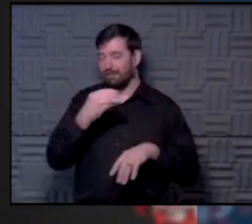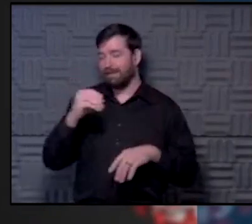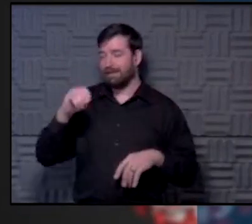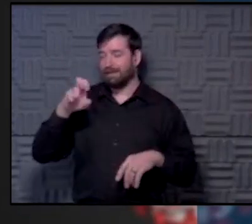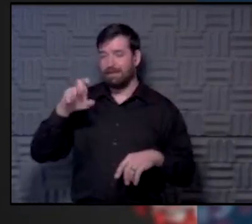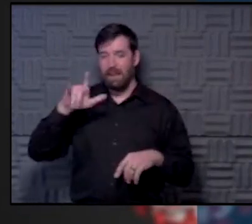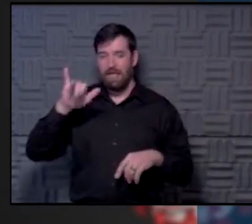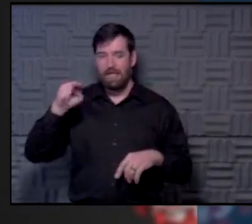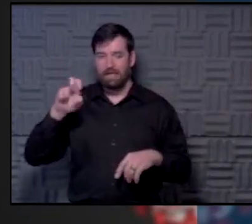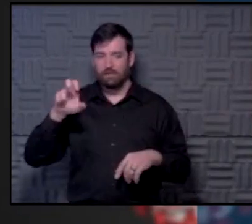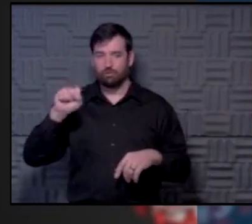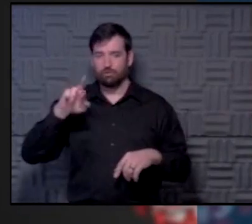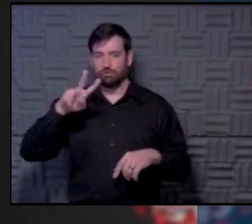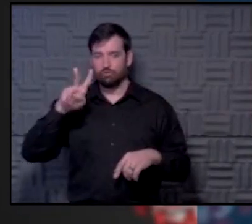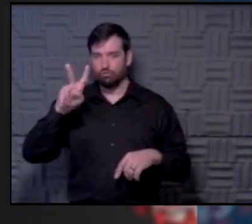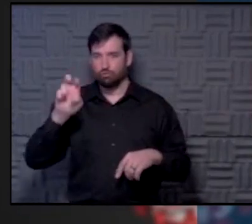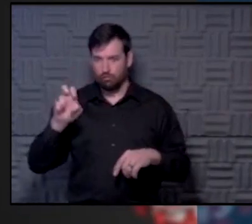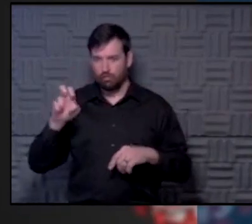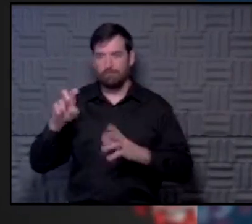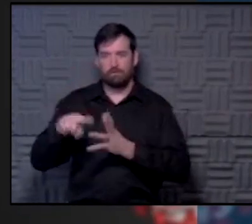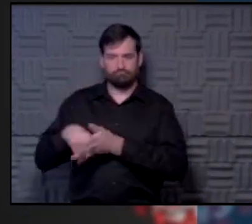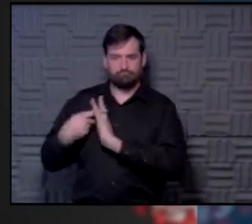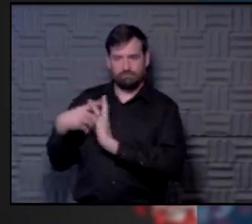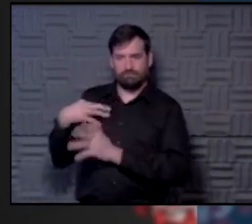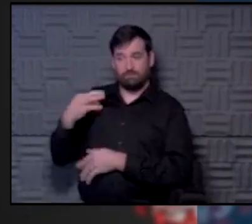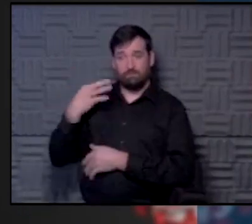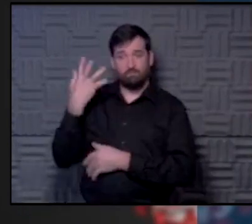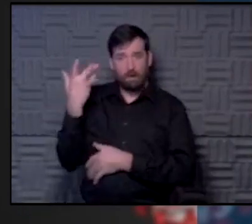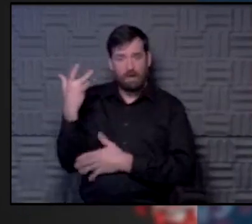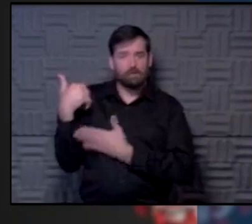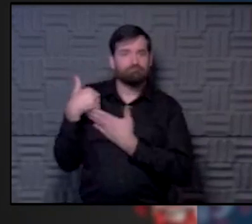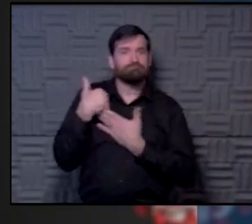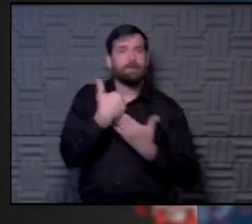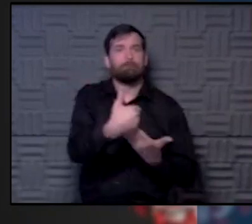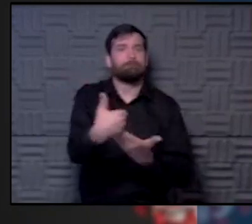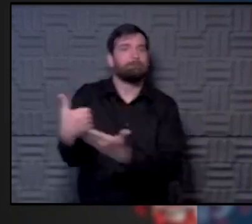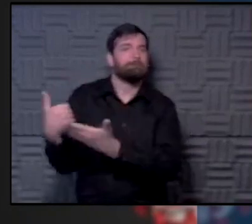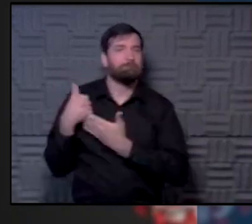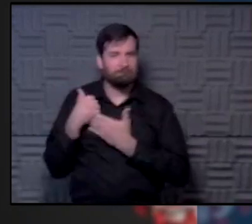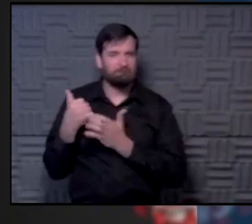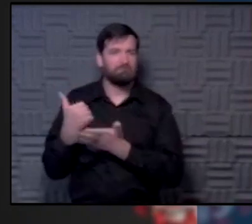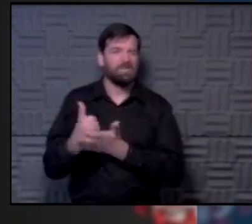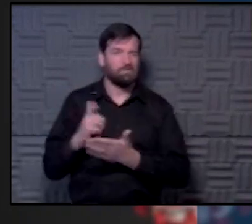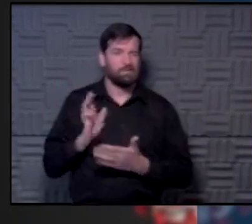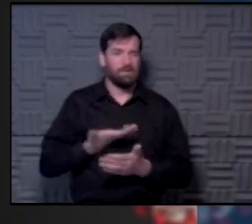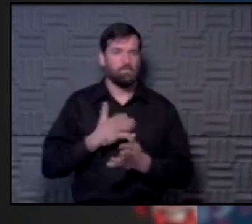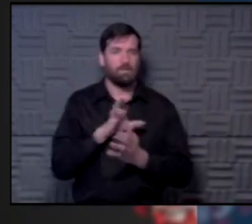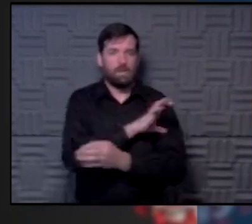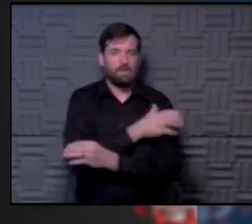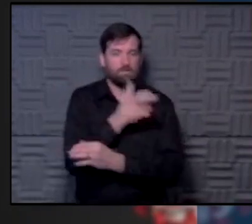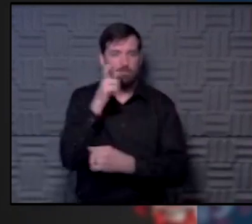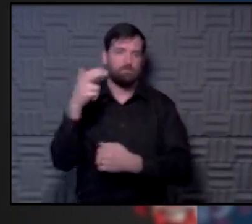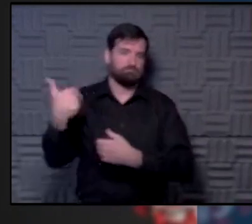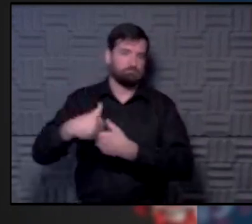Struve, who began volunteering to help pay it forward and now helps with our clinics, will join us.